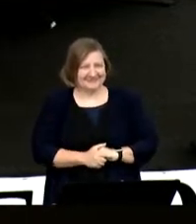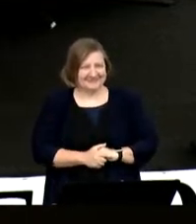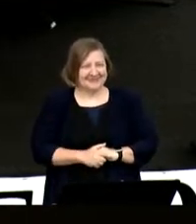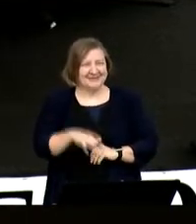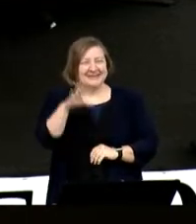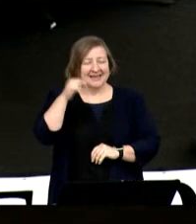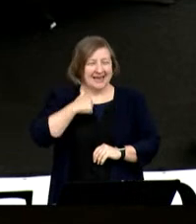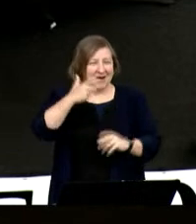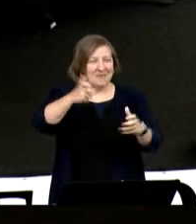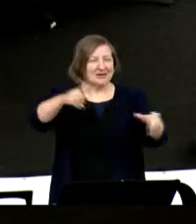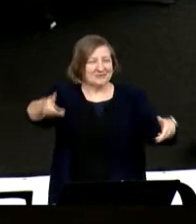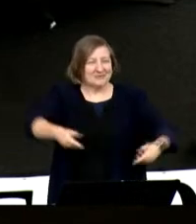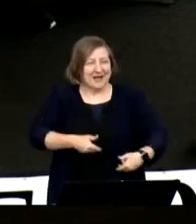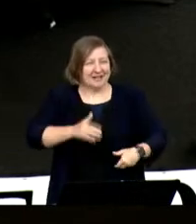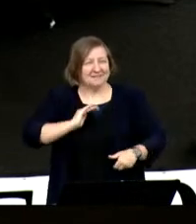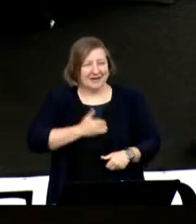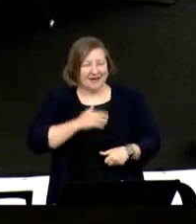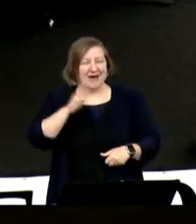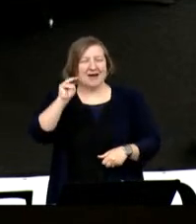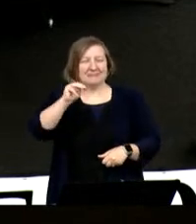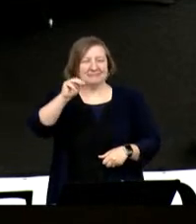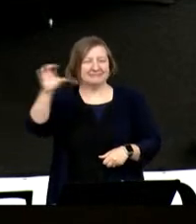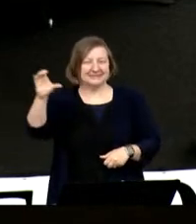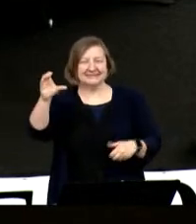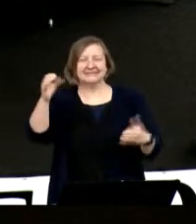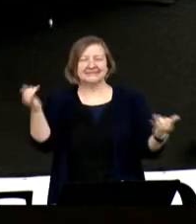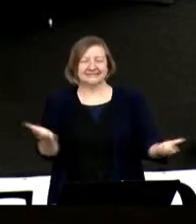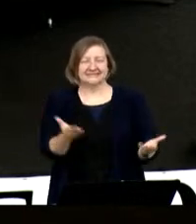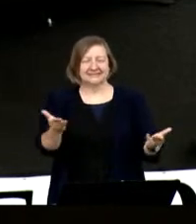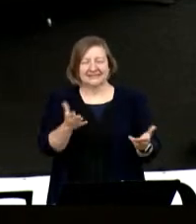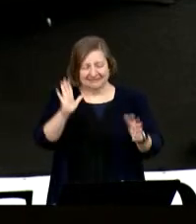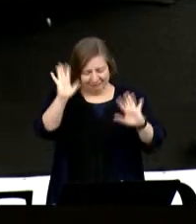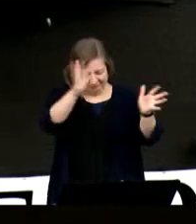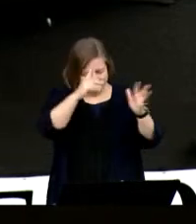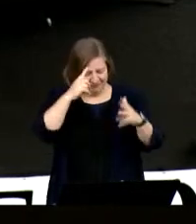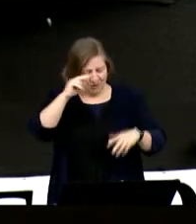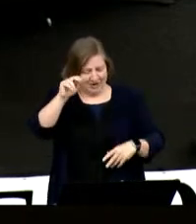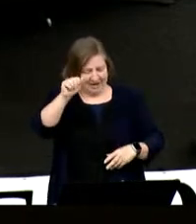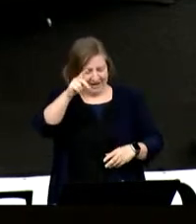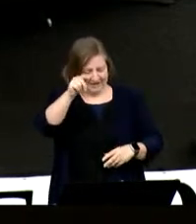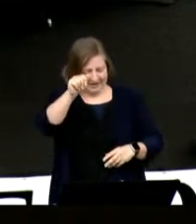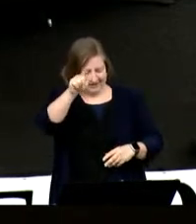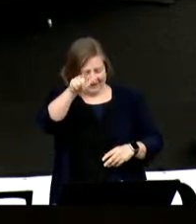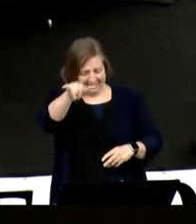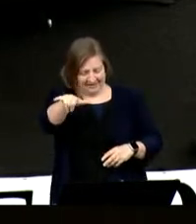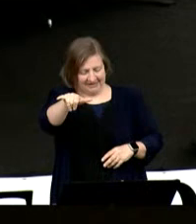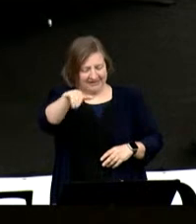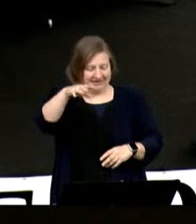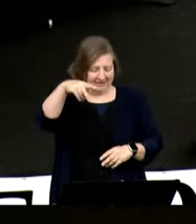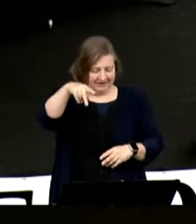I would like to welcome our Master of Ceremonies to the podium. Please give a round of applause for Natalie Padilla.